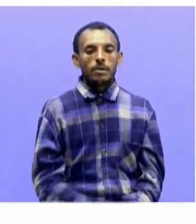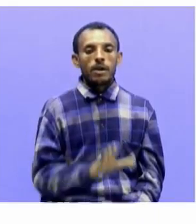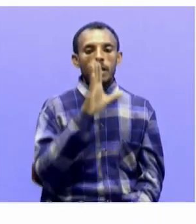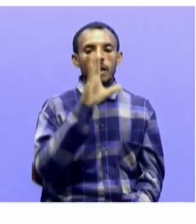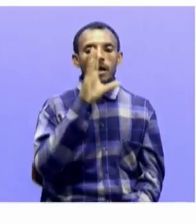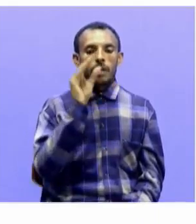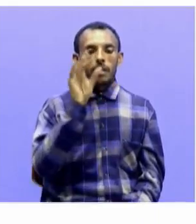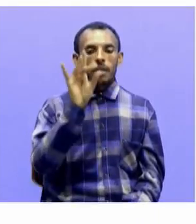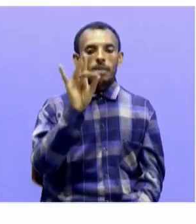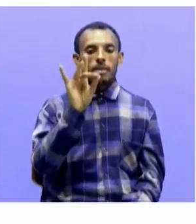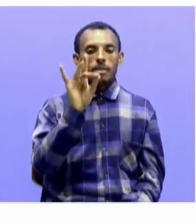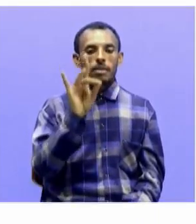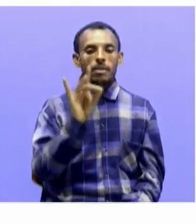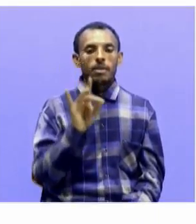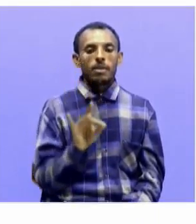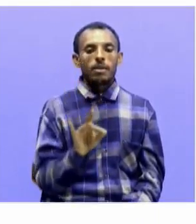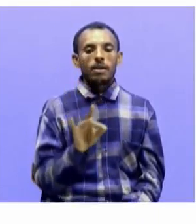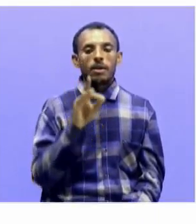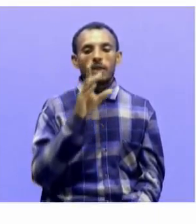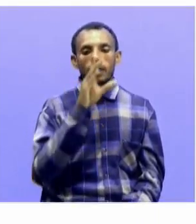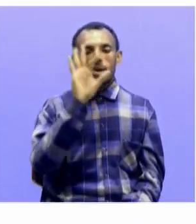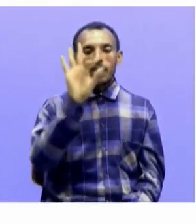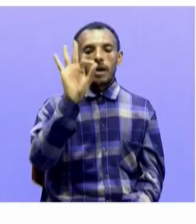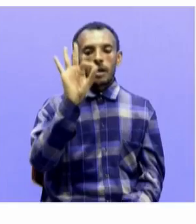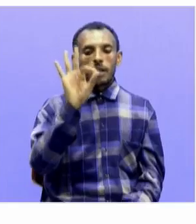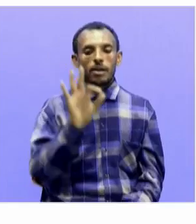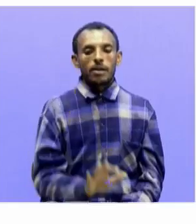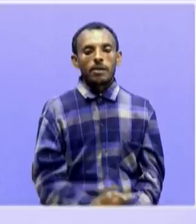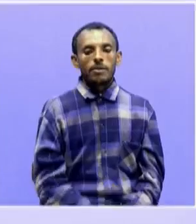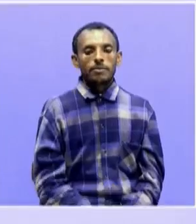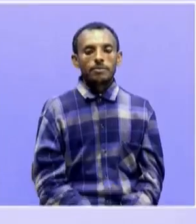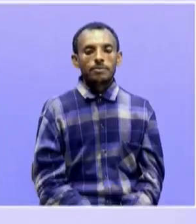8, and 9.